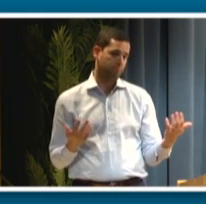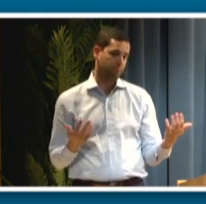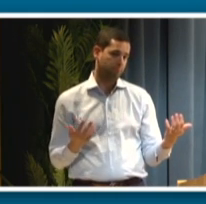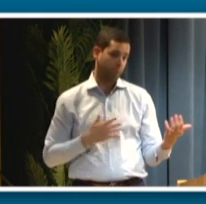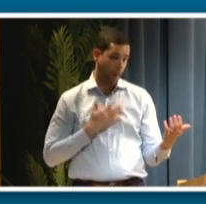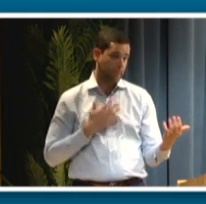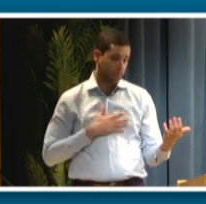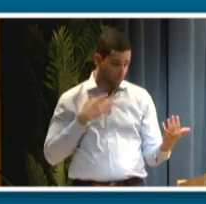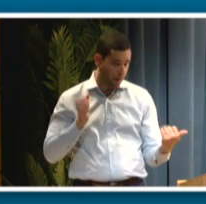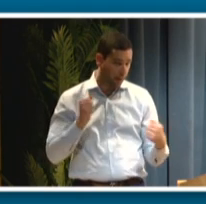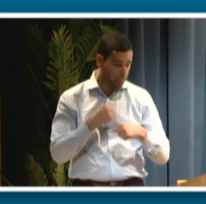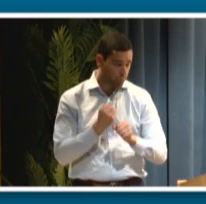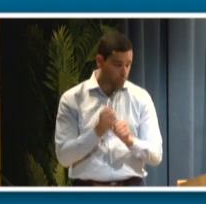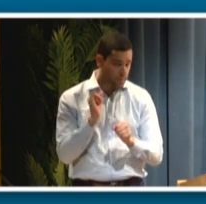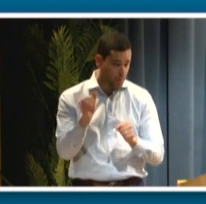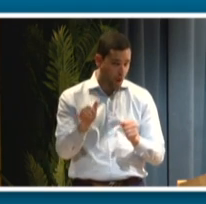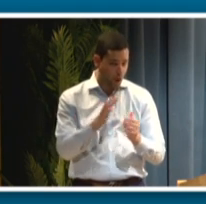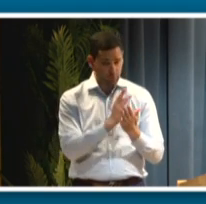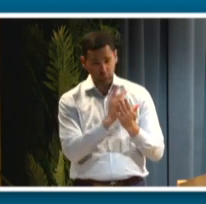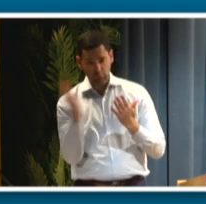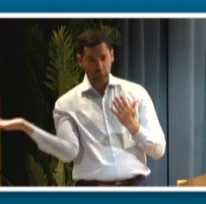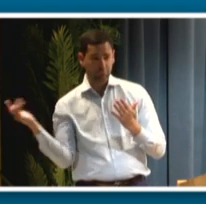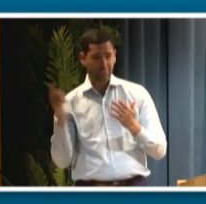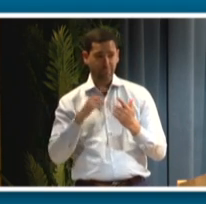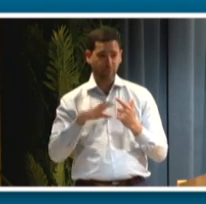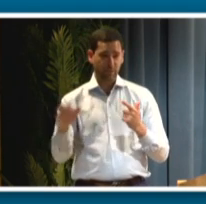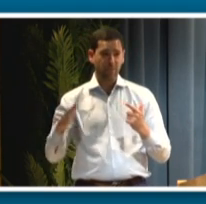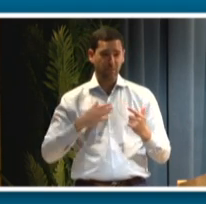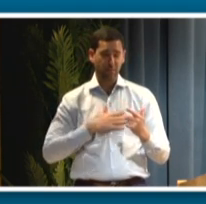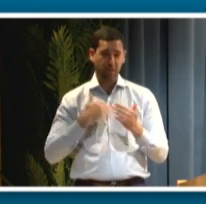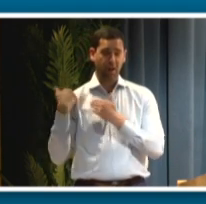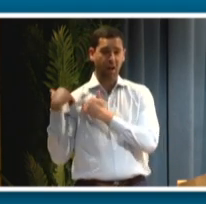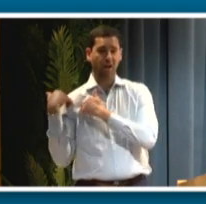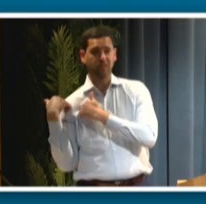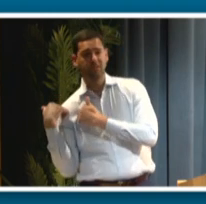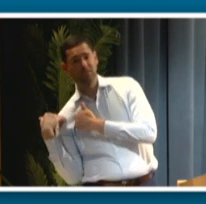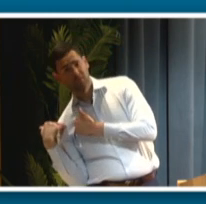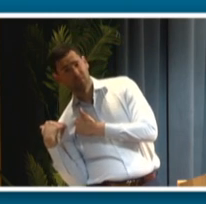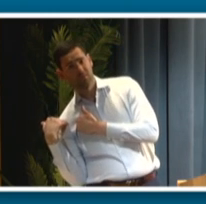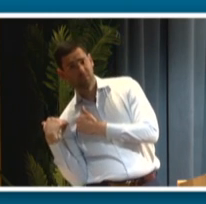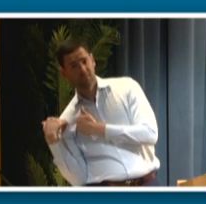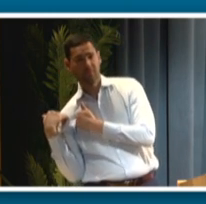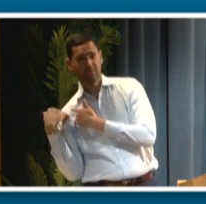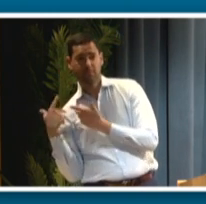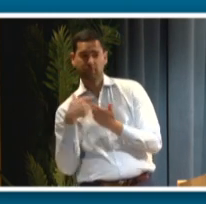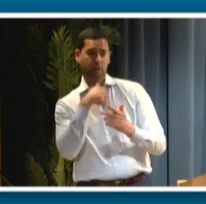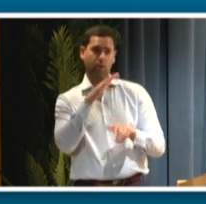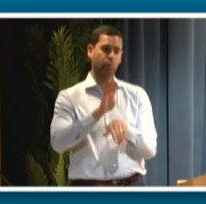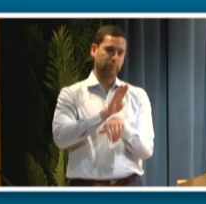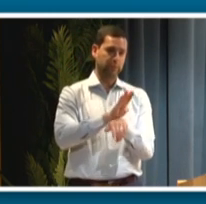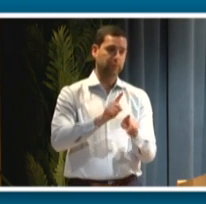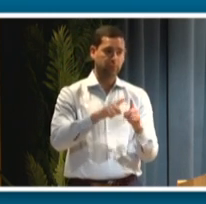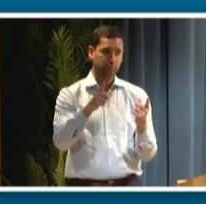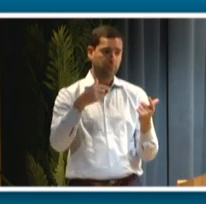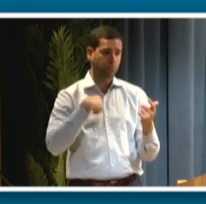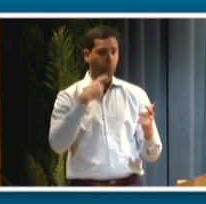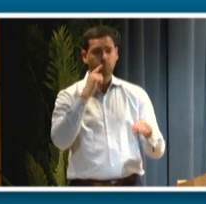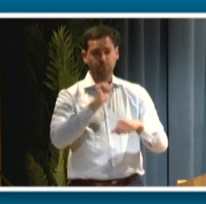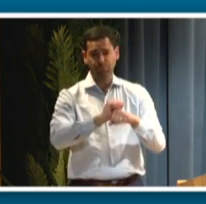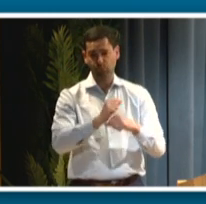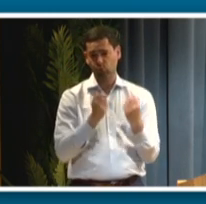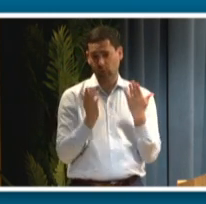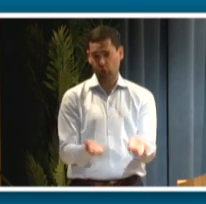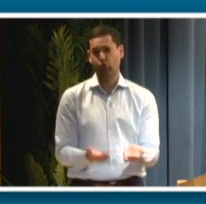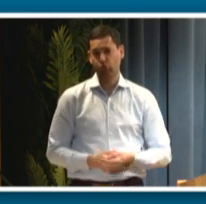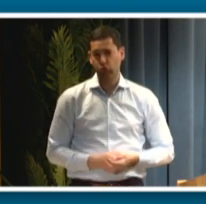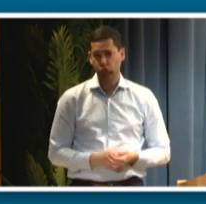a tremendous cost. That is never your business, but it is a true thing. Right. Right? It's an honest thing. It ain't